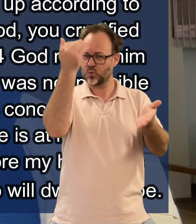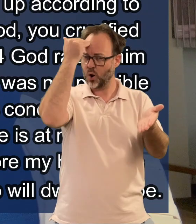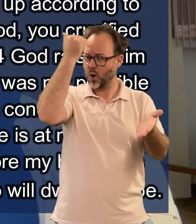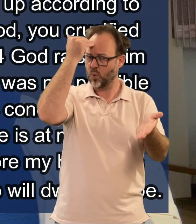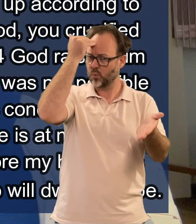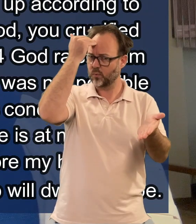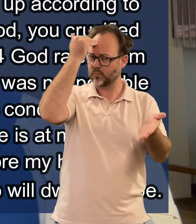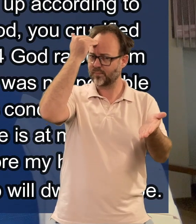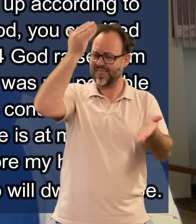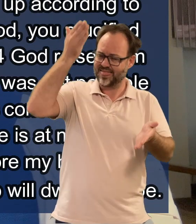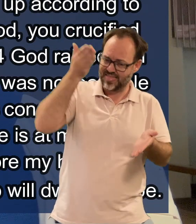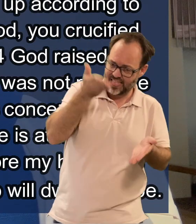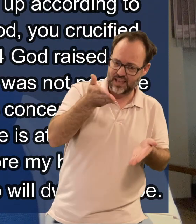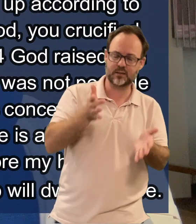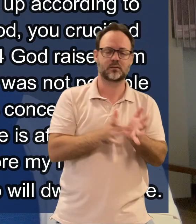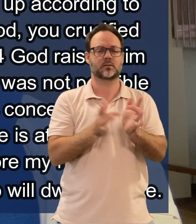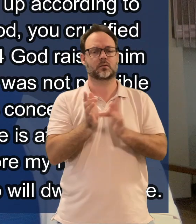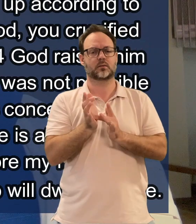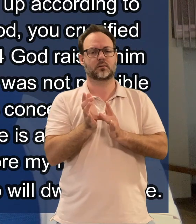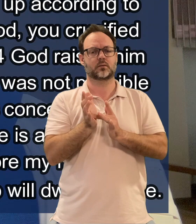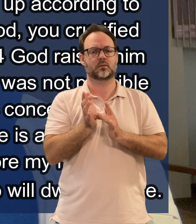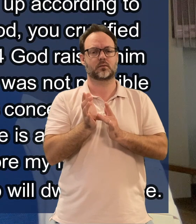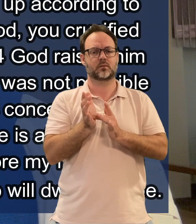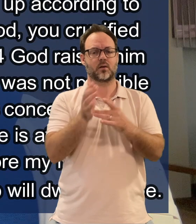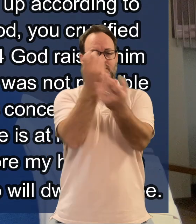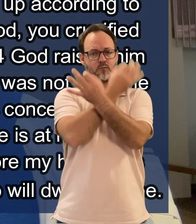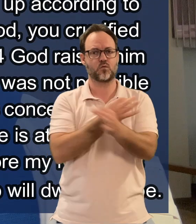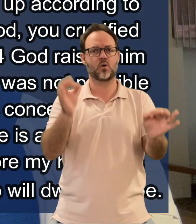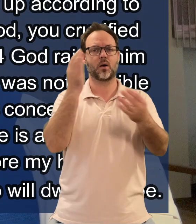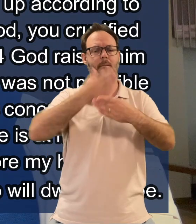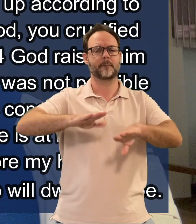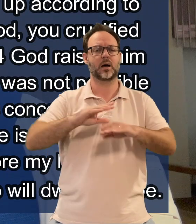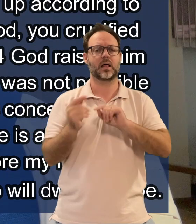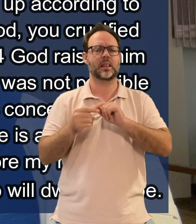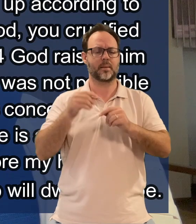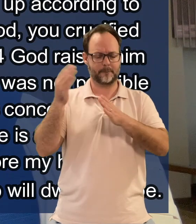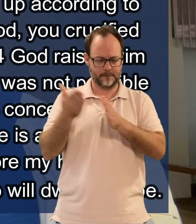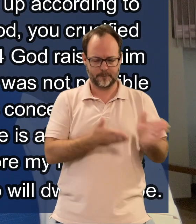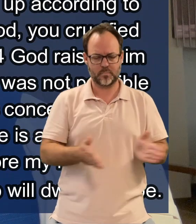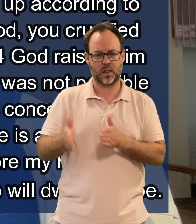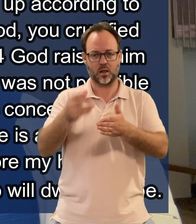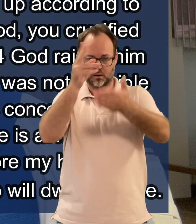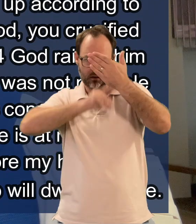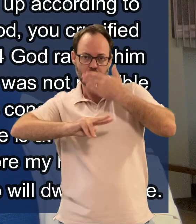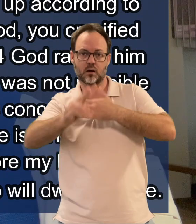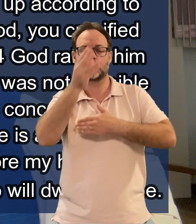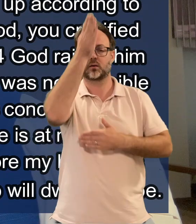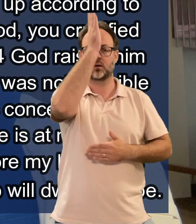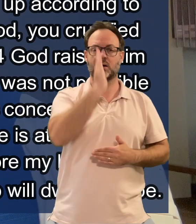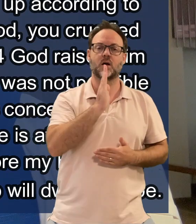know, this Jesus, delivered up according to the definite plan and foreknowledge of